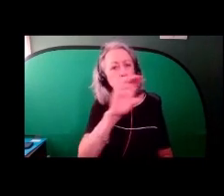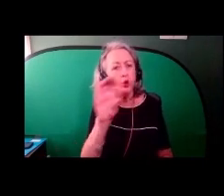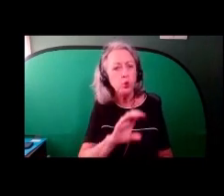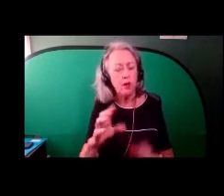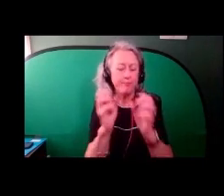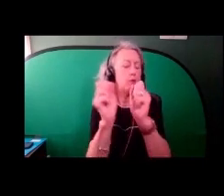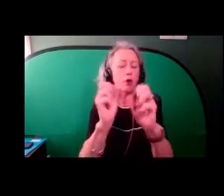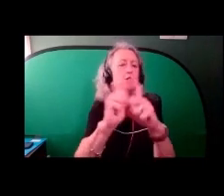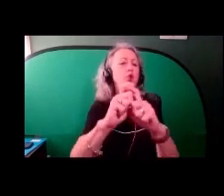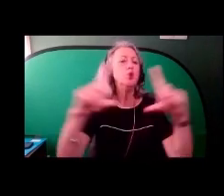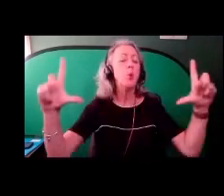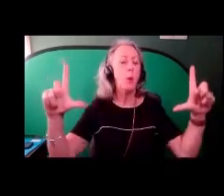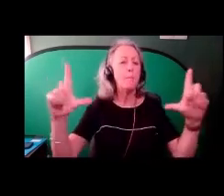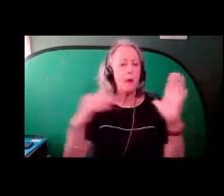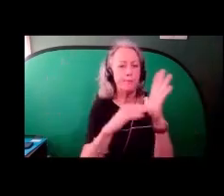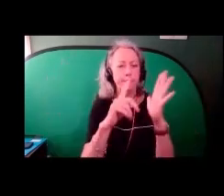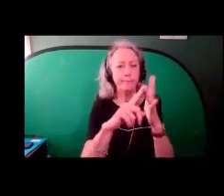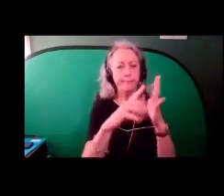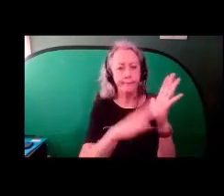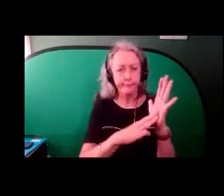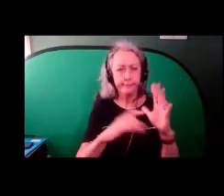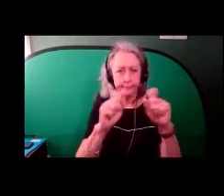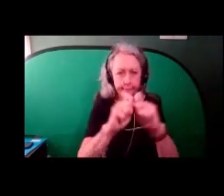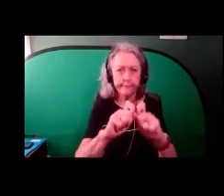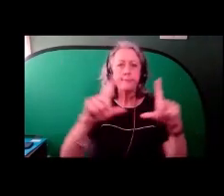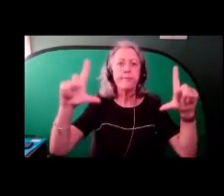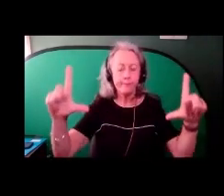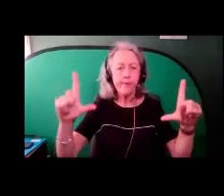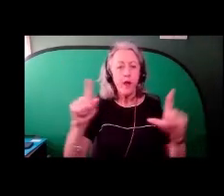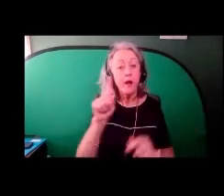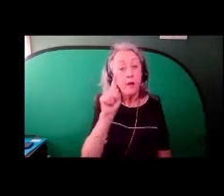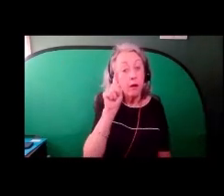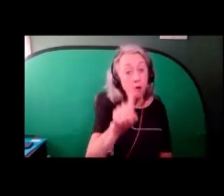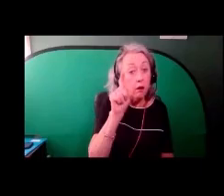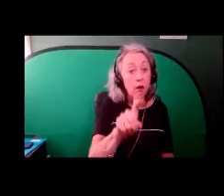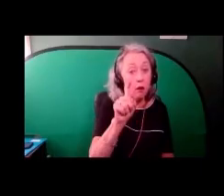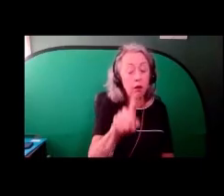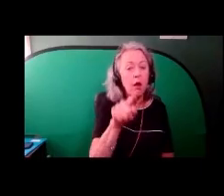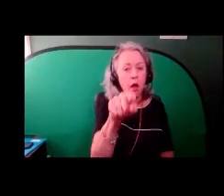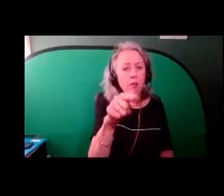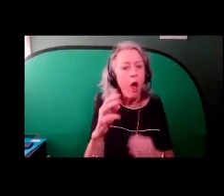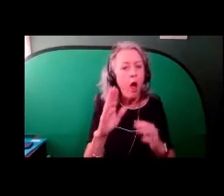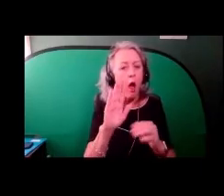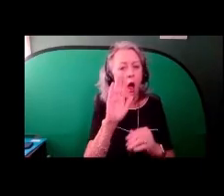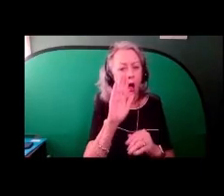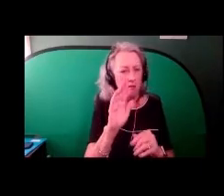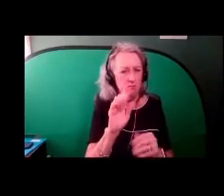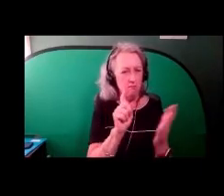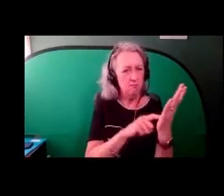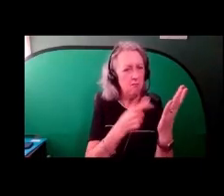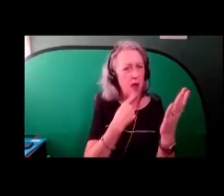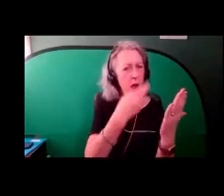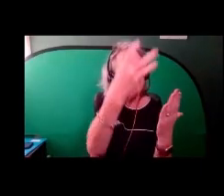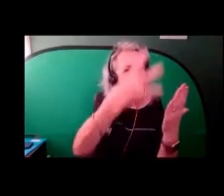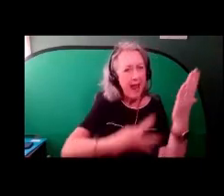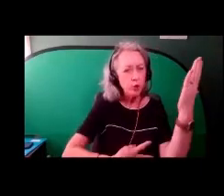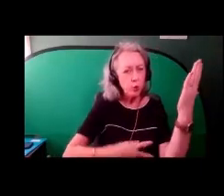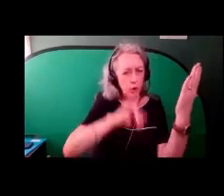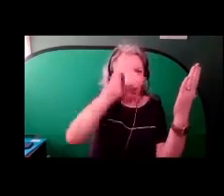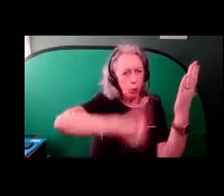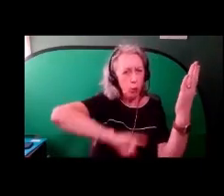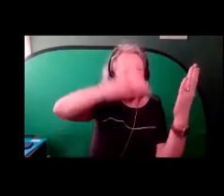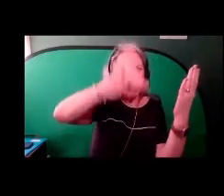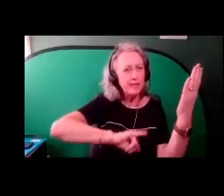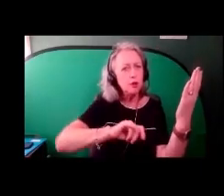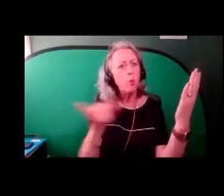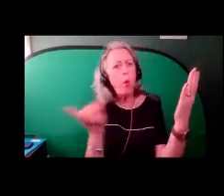both selected. And then what happens is when you triple click the home button or triple click the power button, a little menu comes up that says, which of these do you want? Do you want